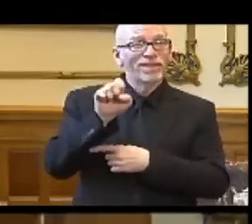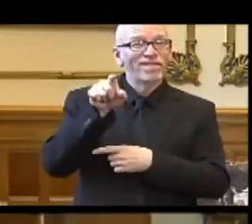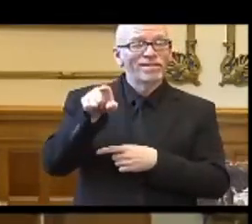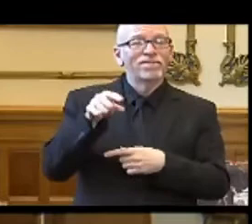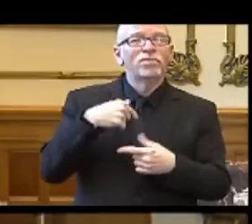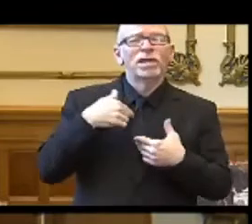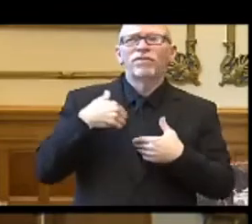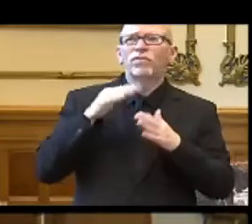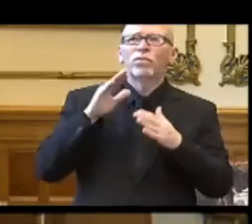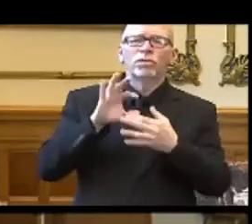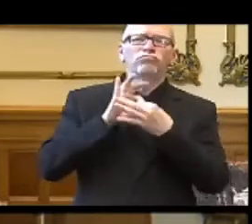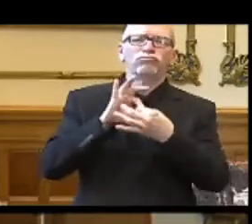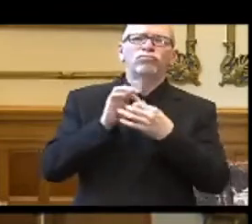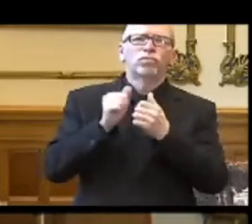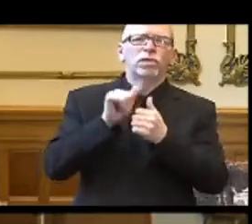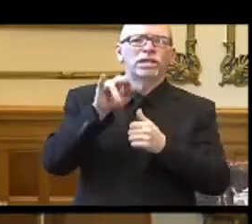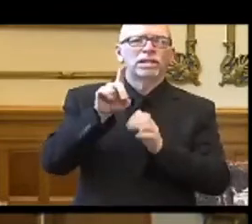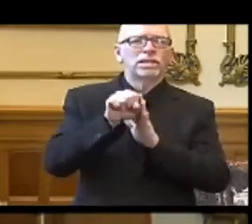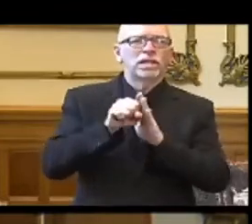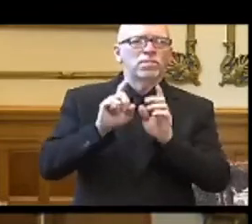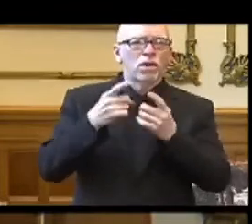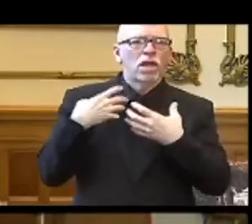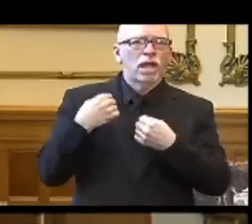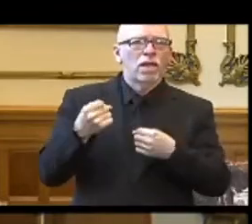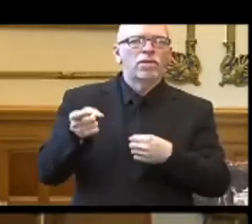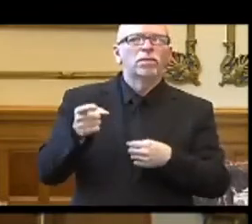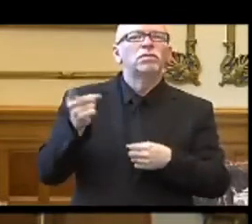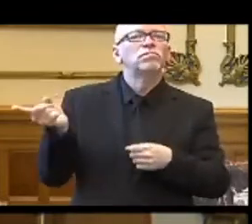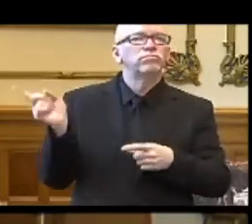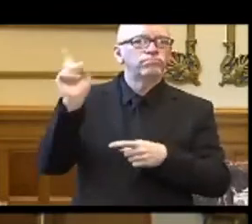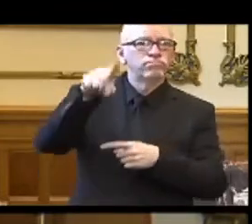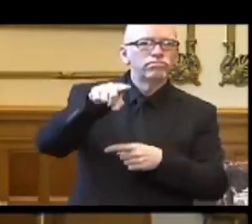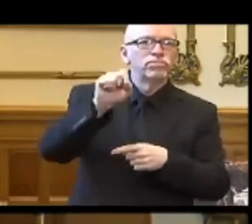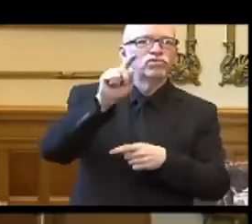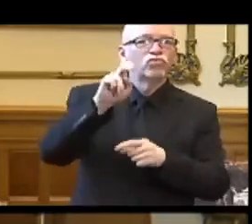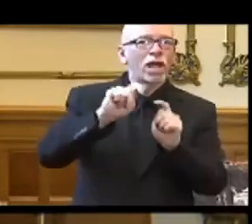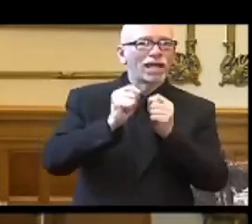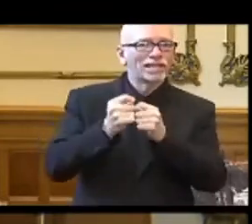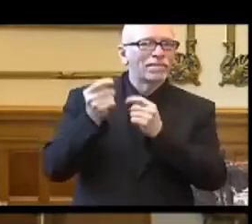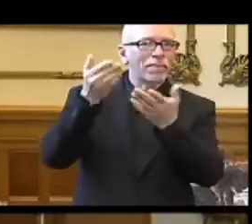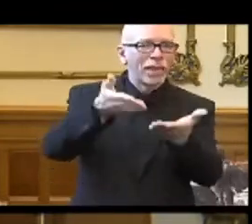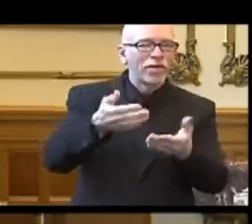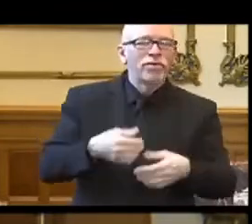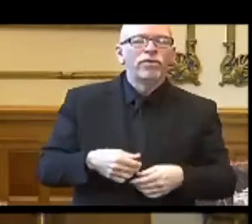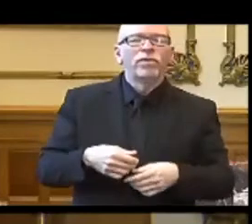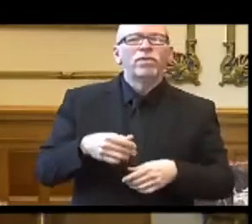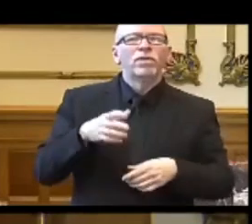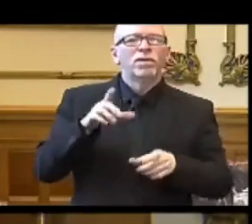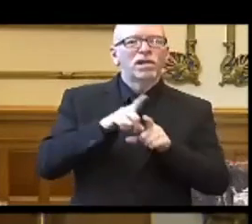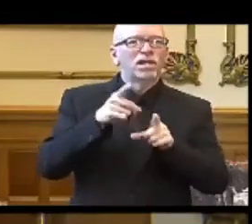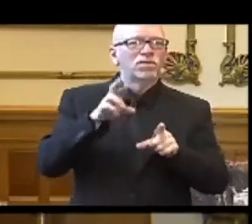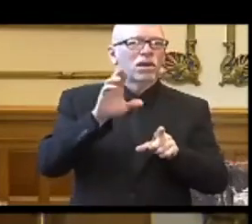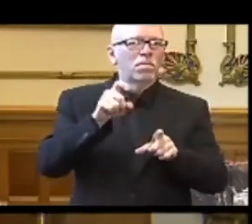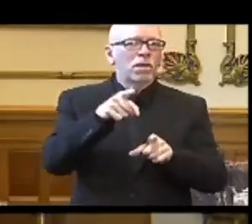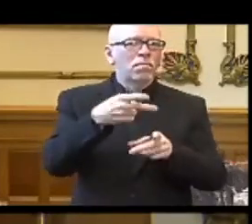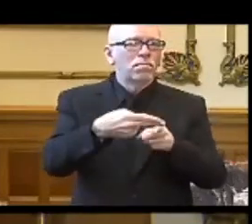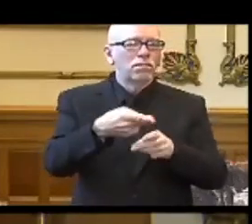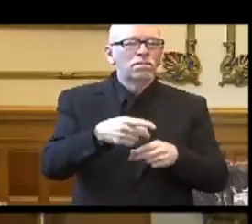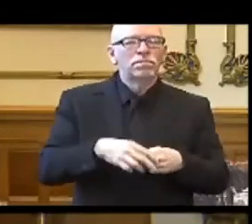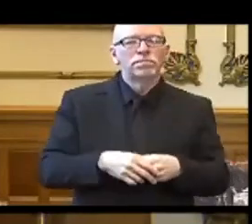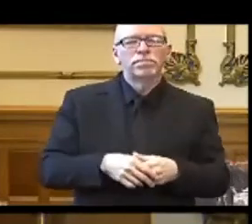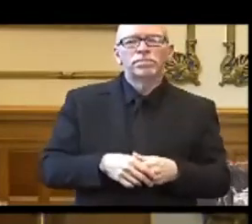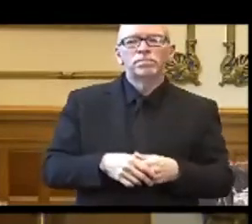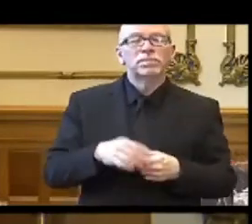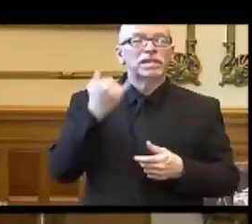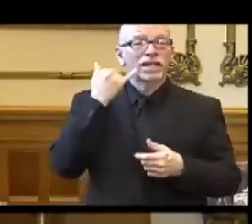great partnership with the Indiana State Department of Health. They've come out, ran strike teams with us. And just as Dr. Box alluded, if